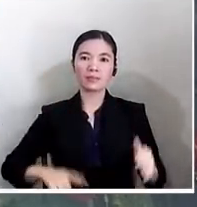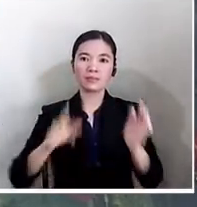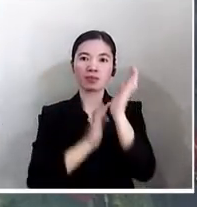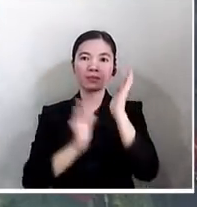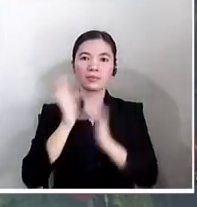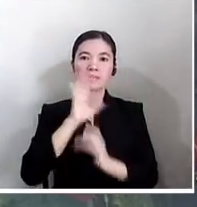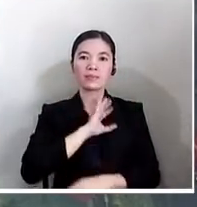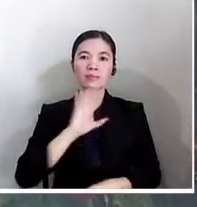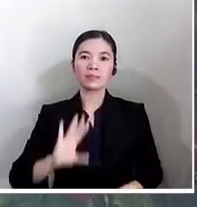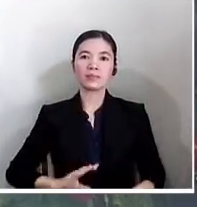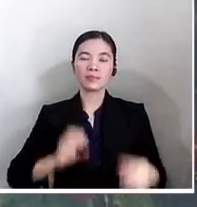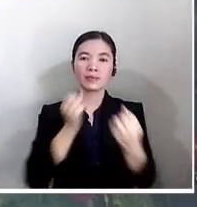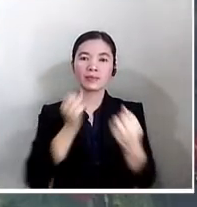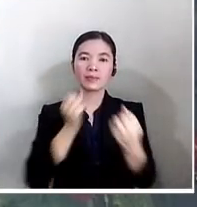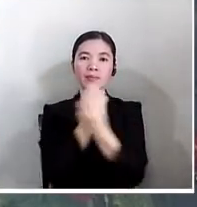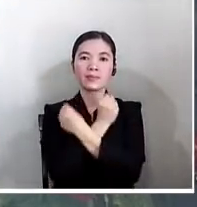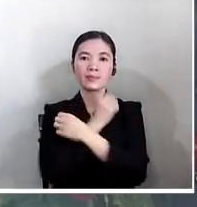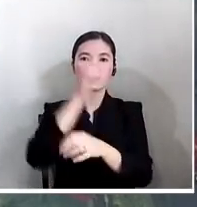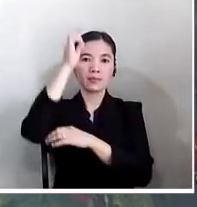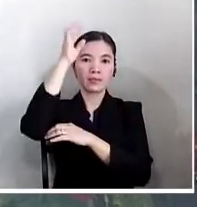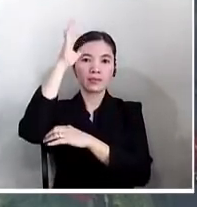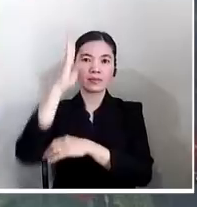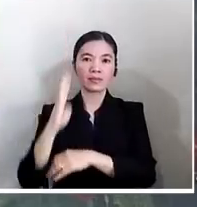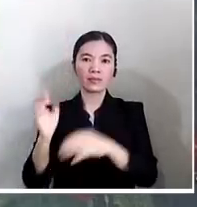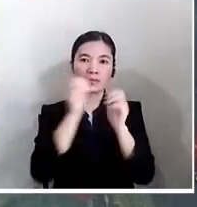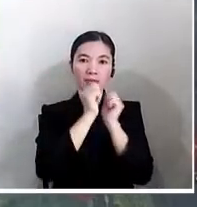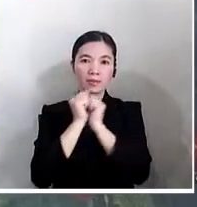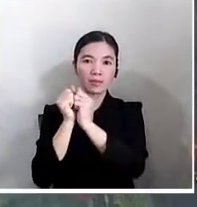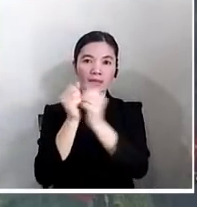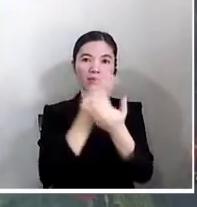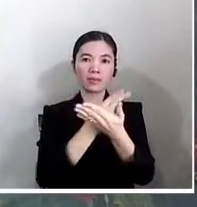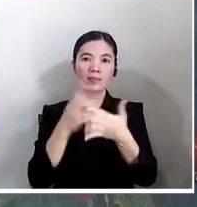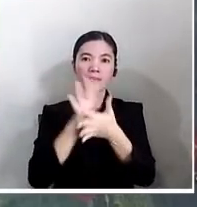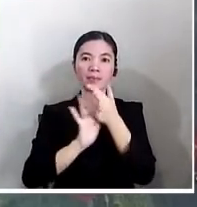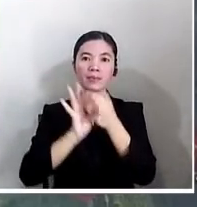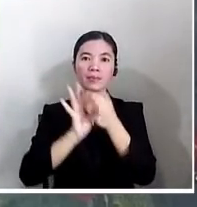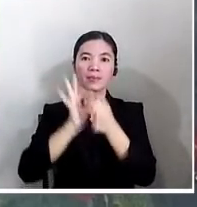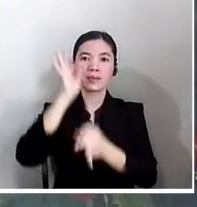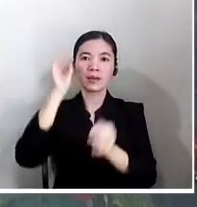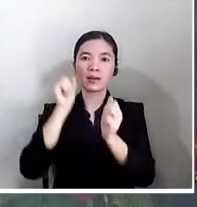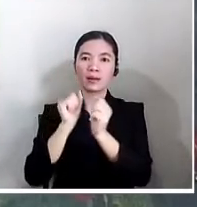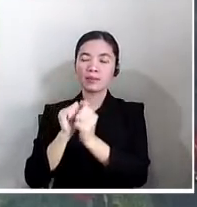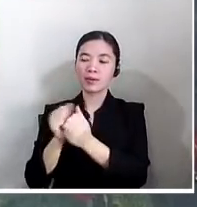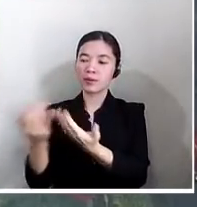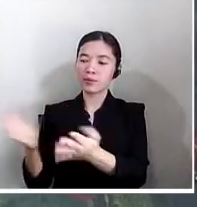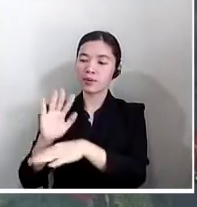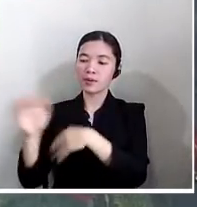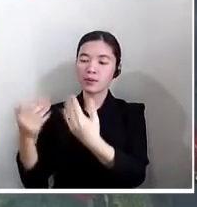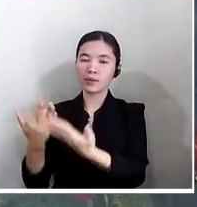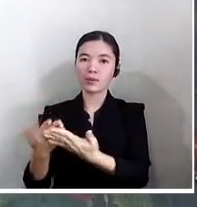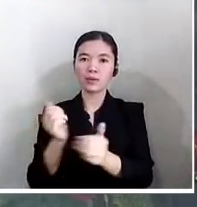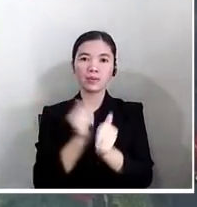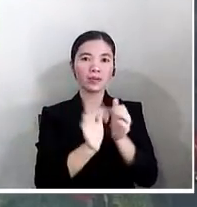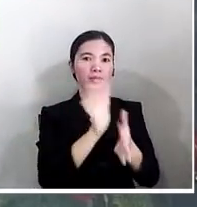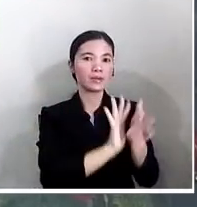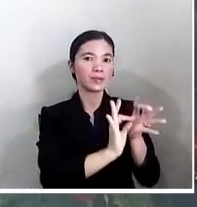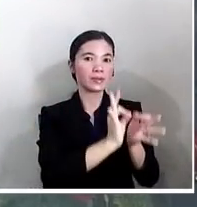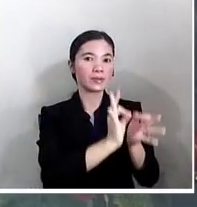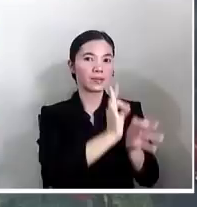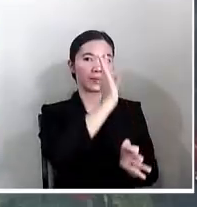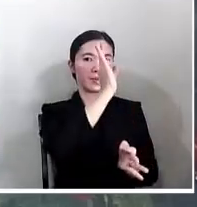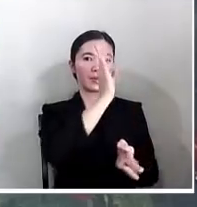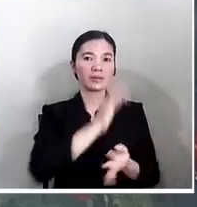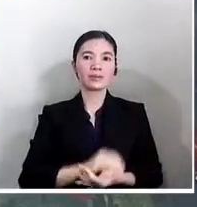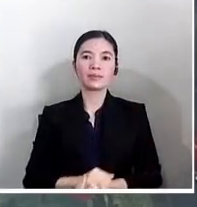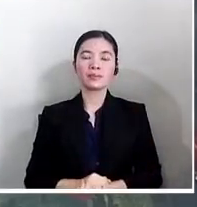the love of God and the communion of the Holy Spirit be with you all. And with your spirit. My